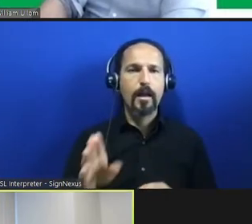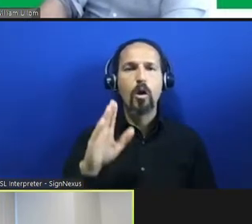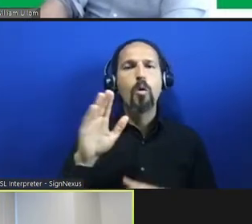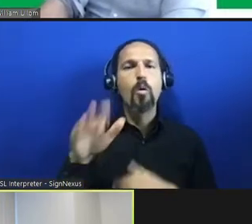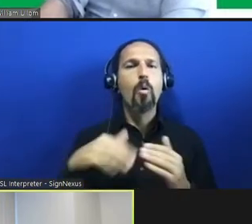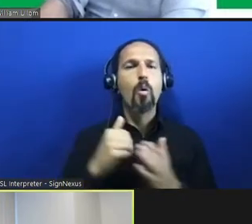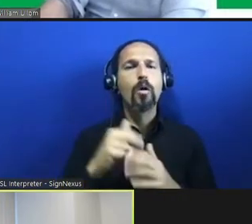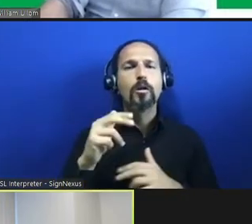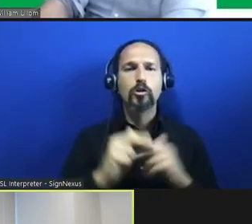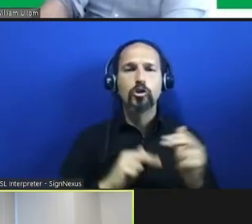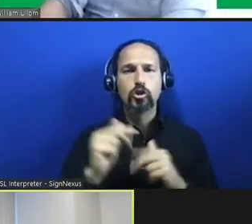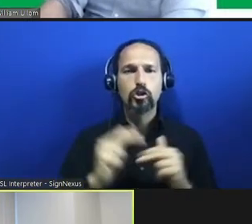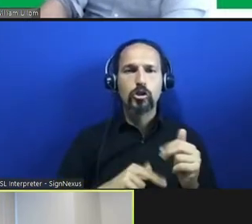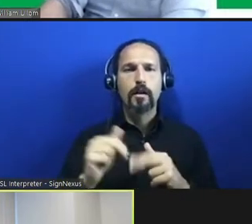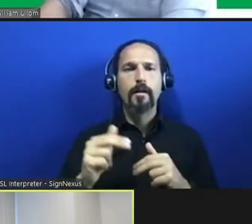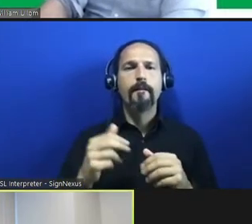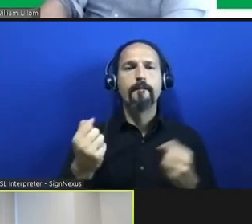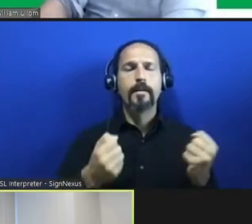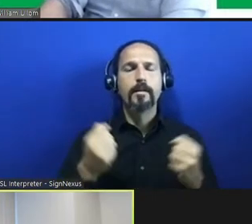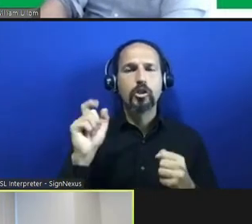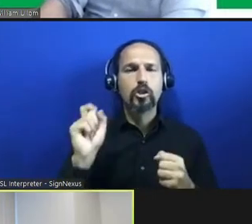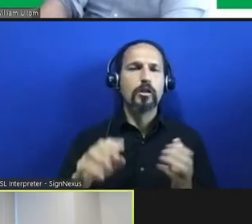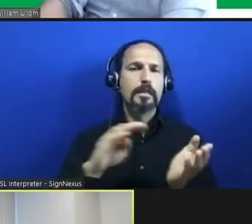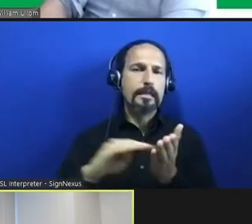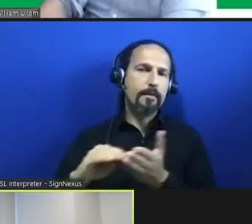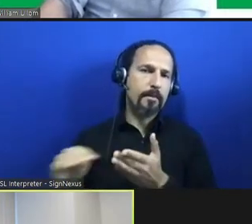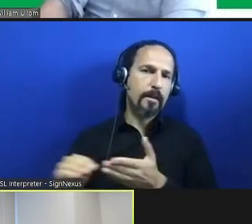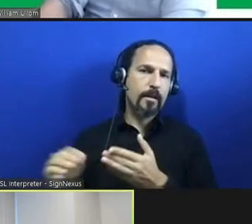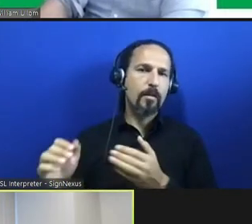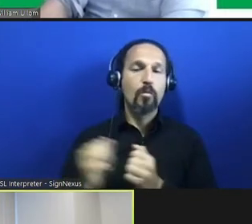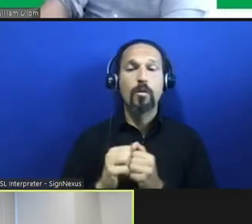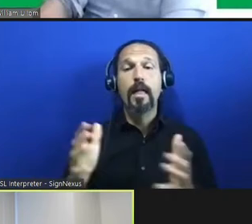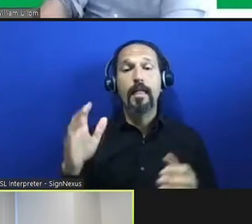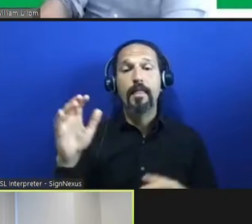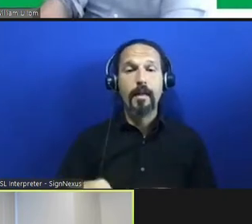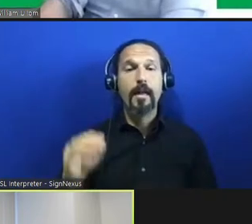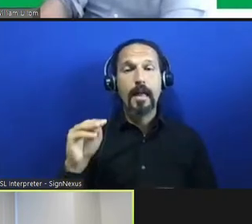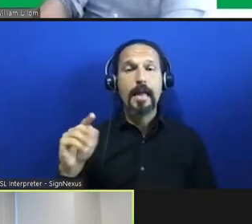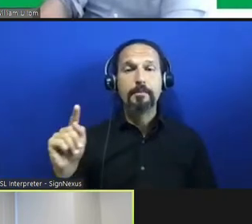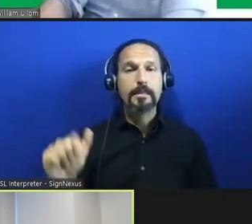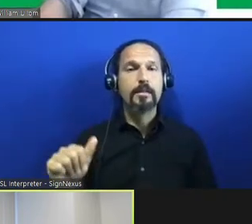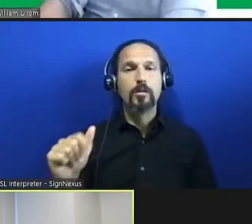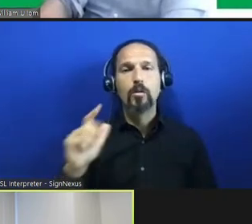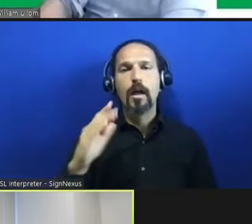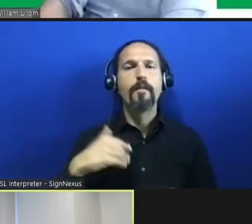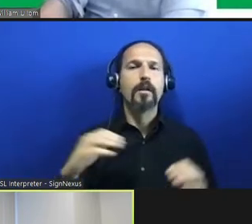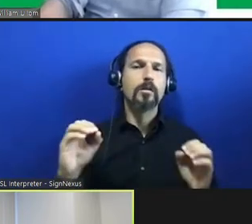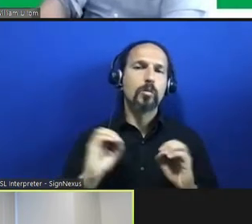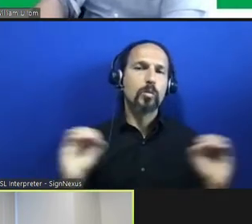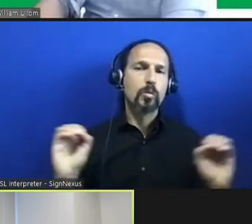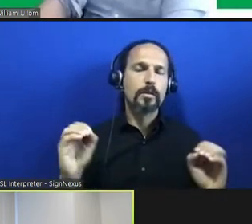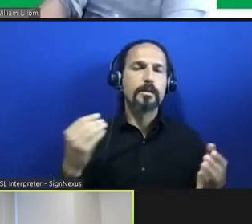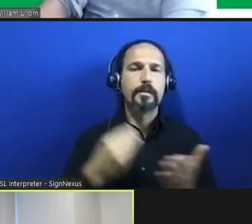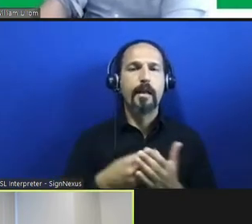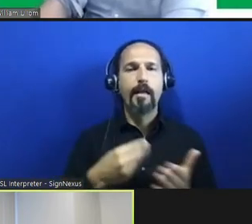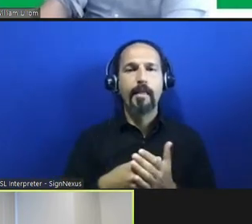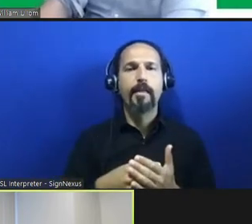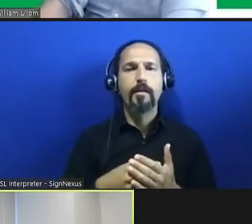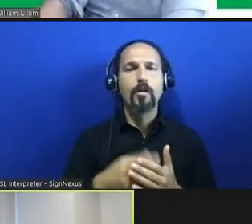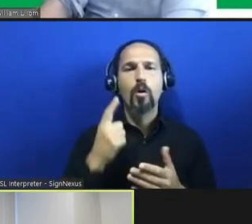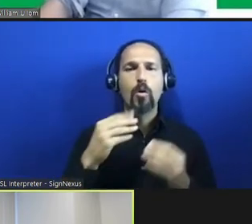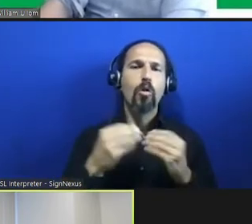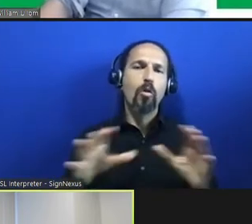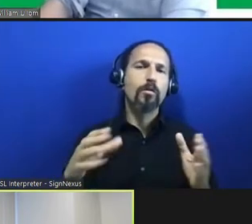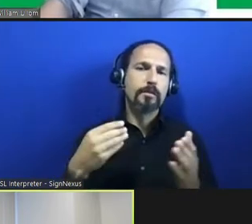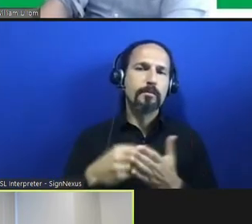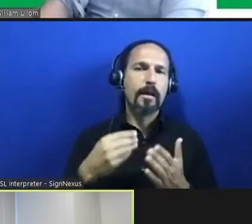construction vehicles should be Exempted without this exemption the MTA would net zero dollars or more likely lose